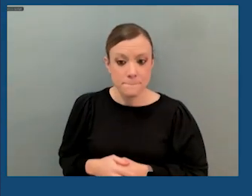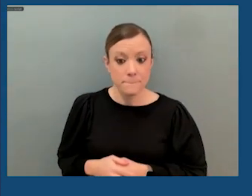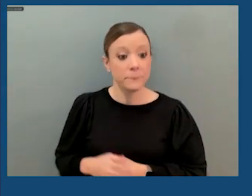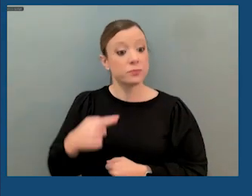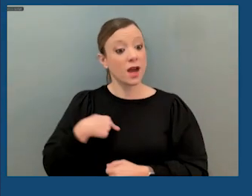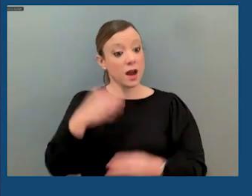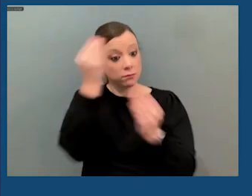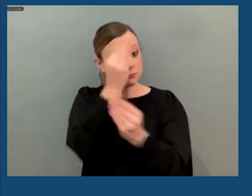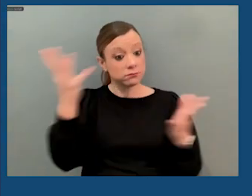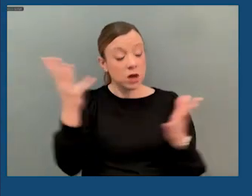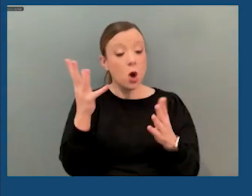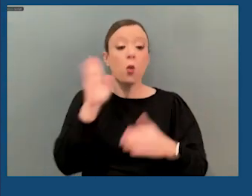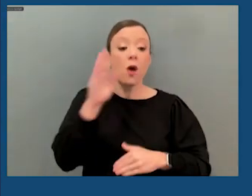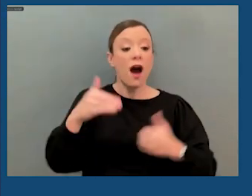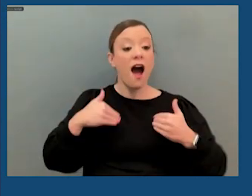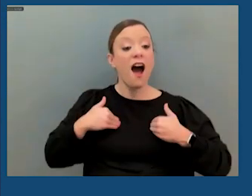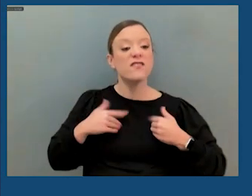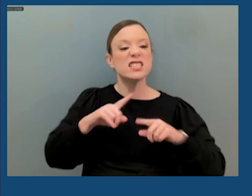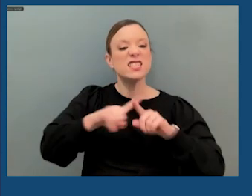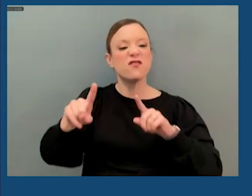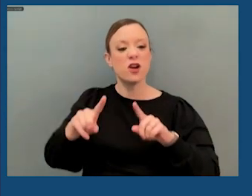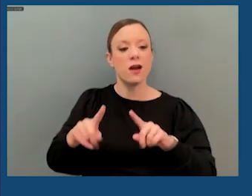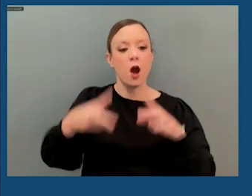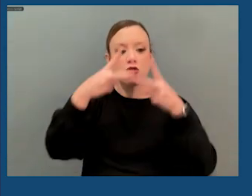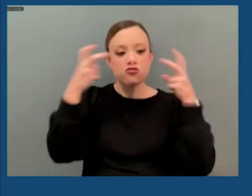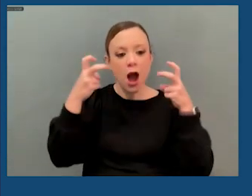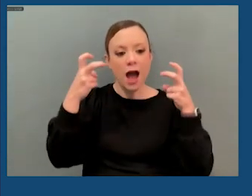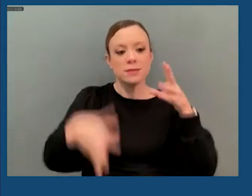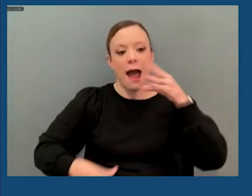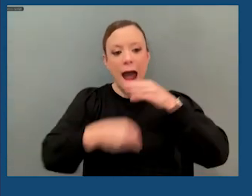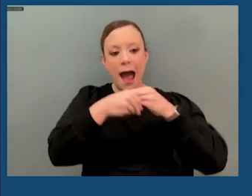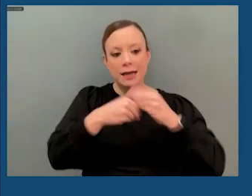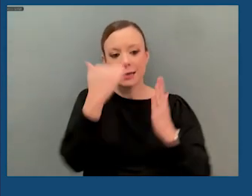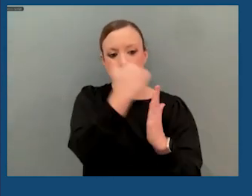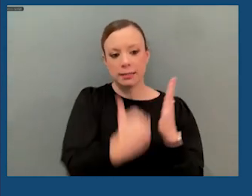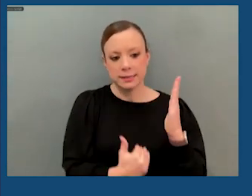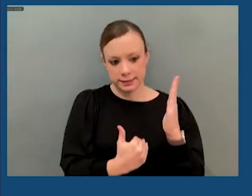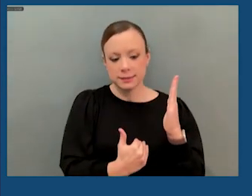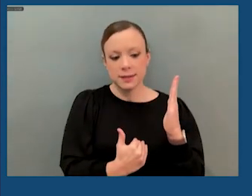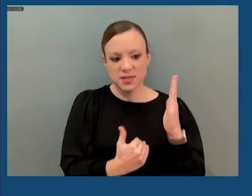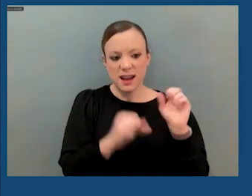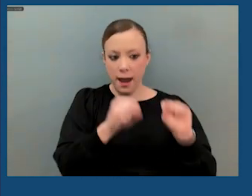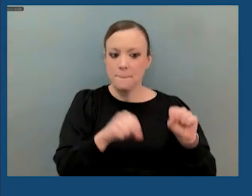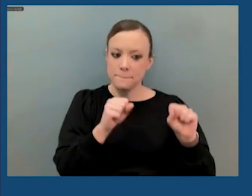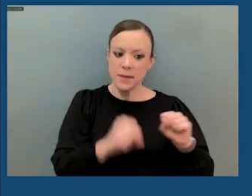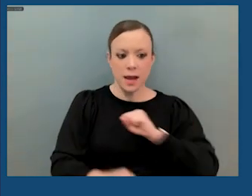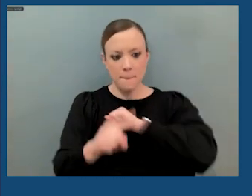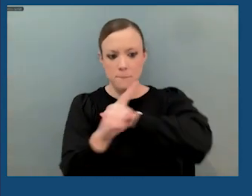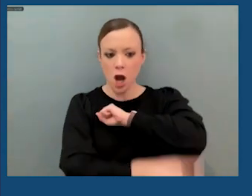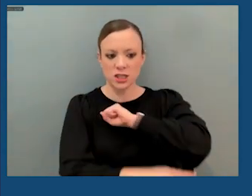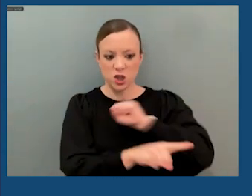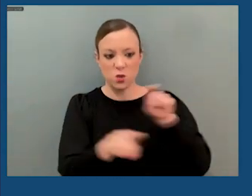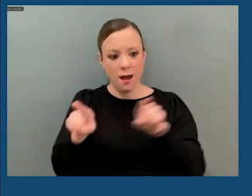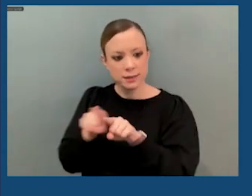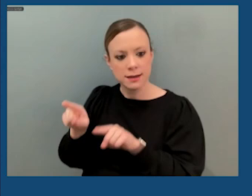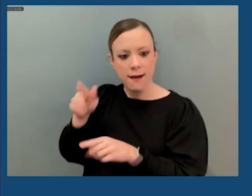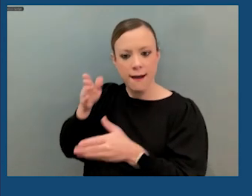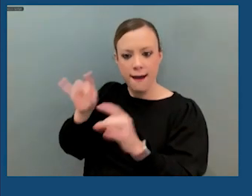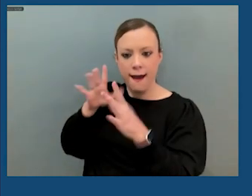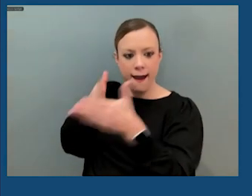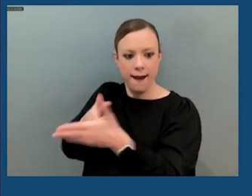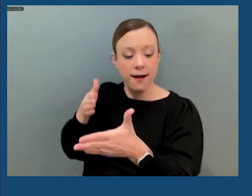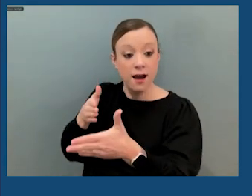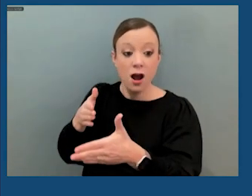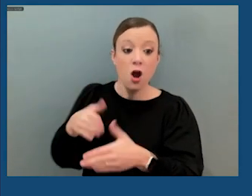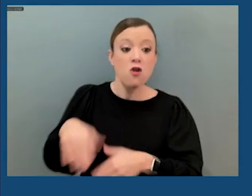be a series of crimes added to the list of offenses that can be prosecuted as hate crimes. Everything from rape and gang assault and the